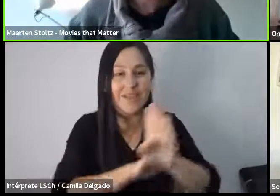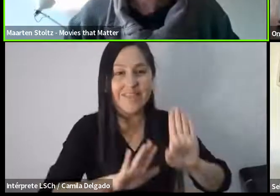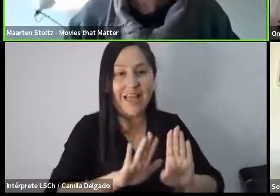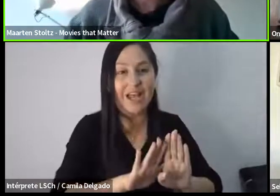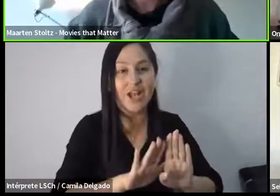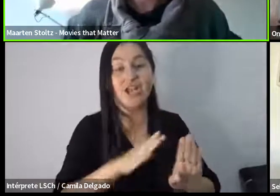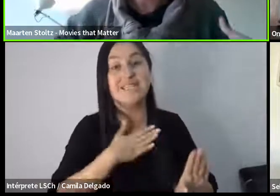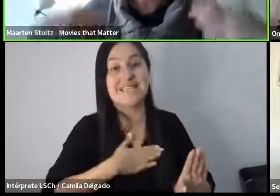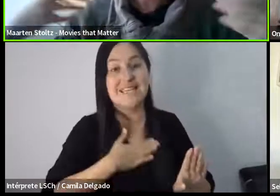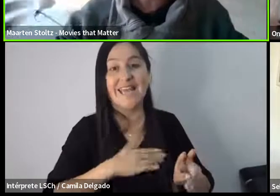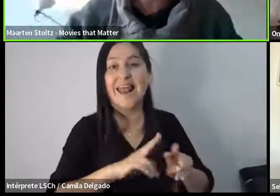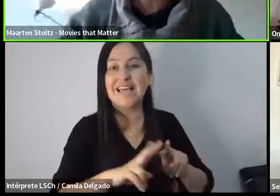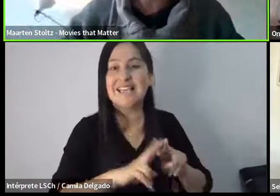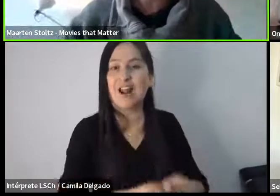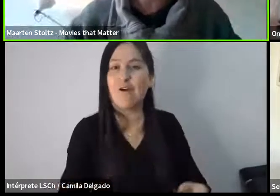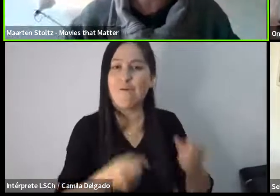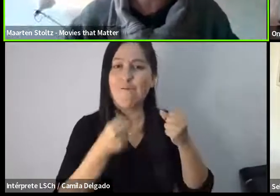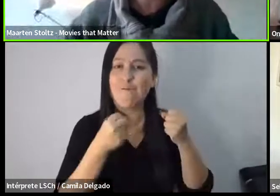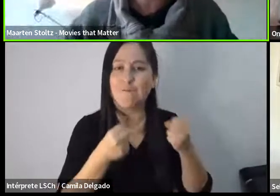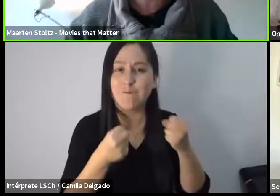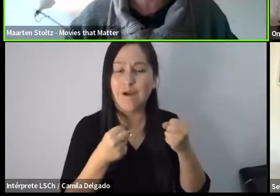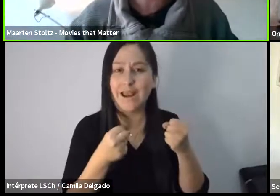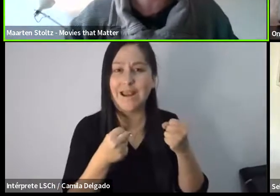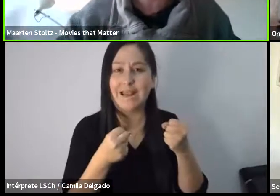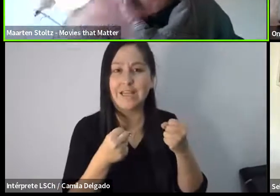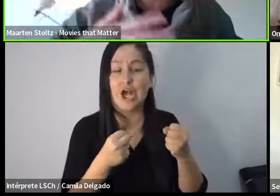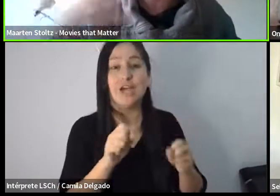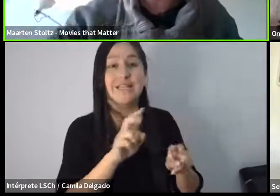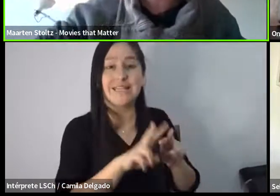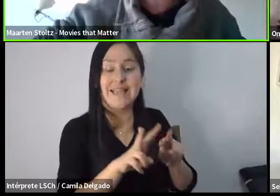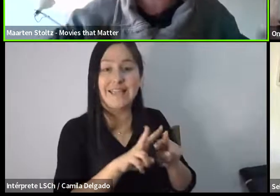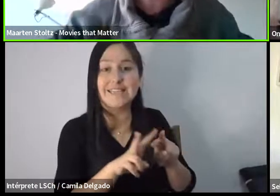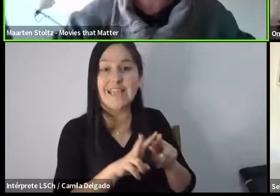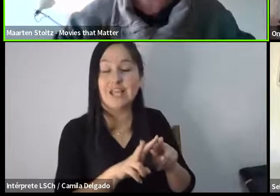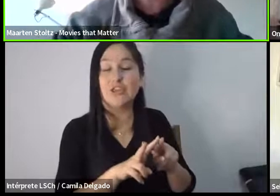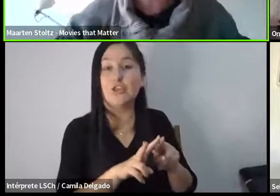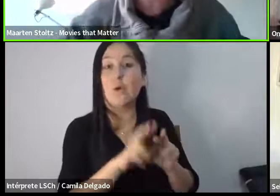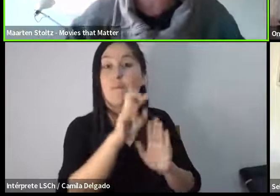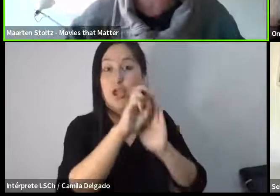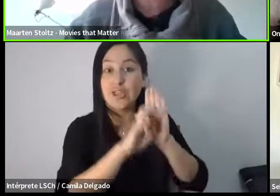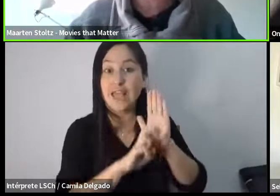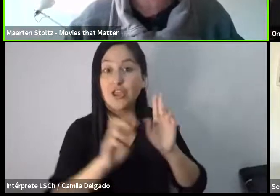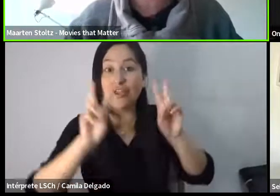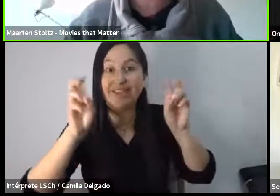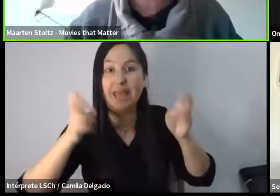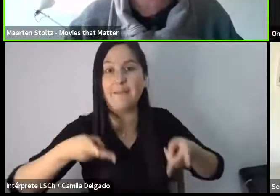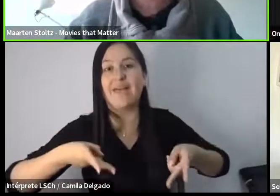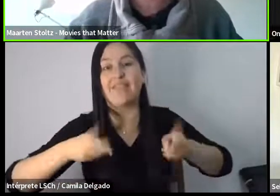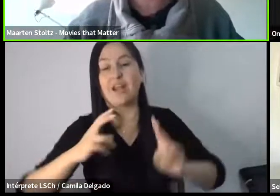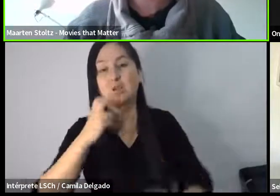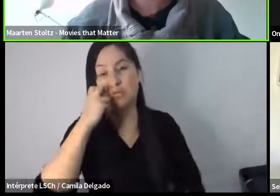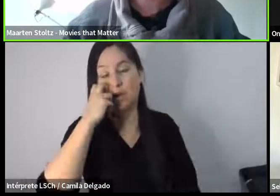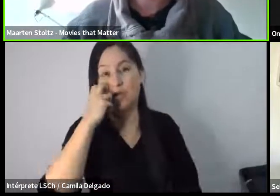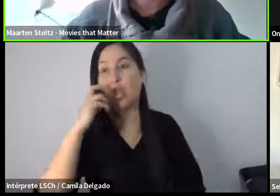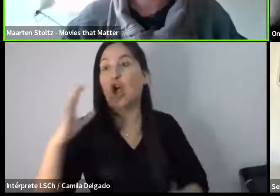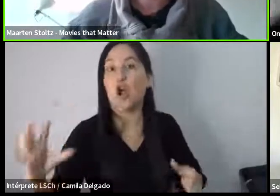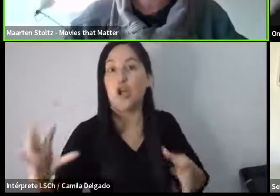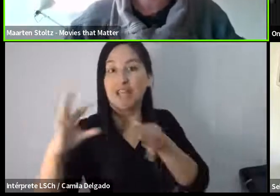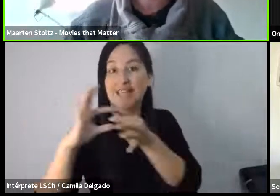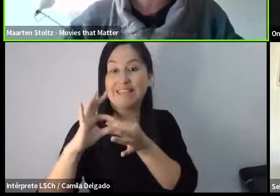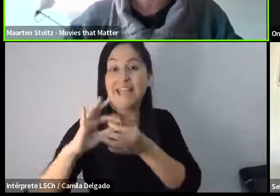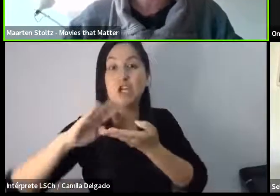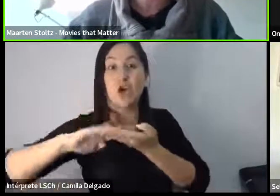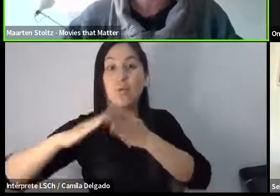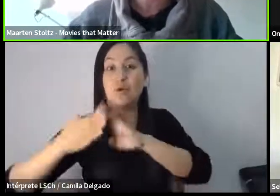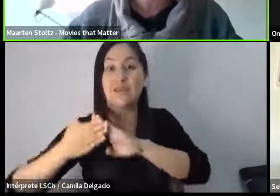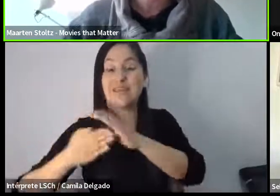So try to reach out to the international community through us, through other ways, and who can help you and support